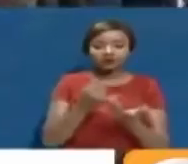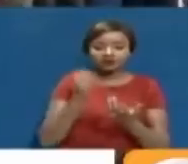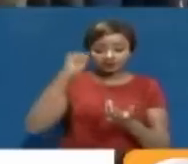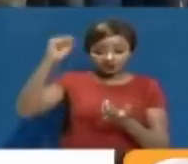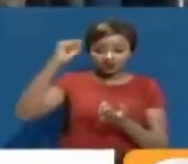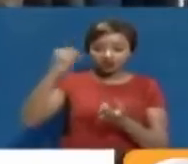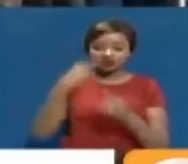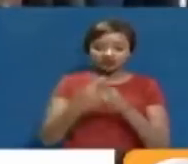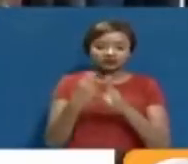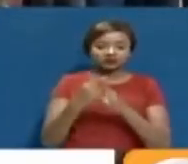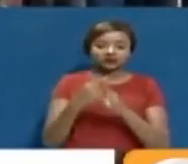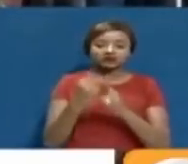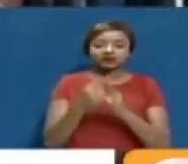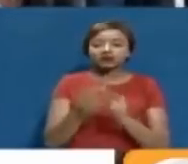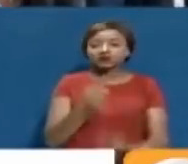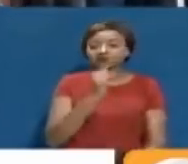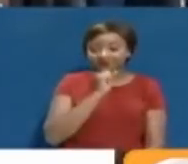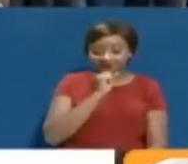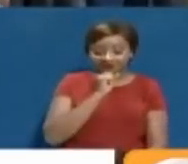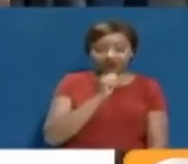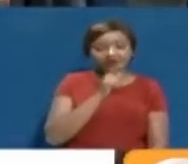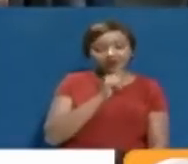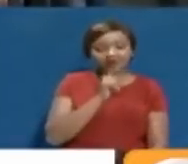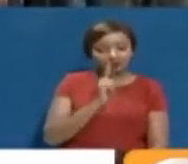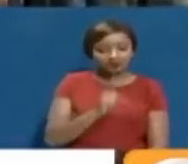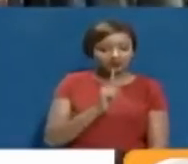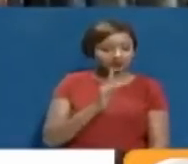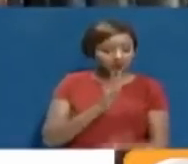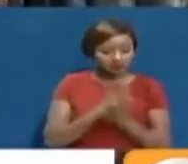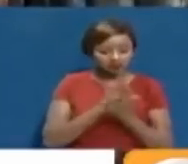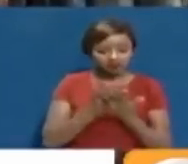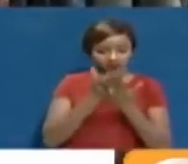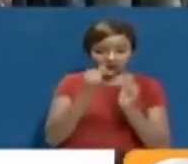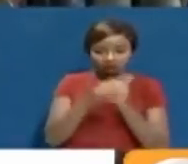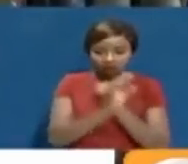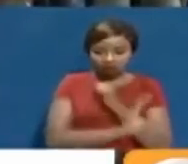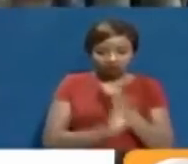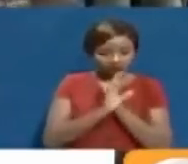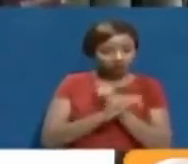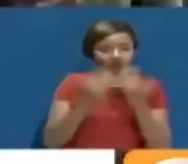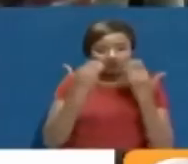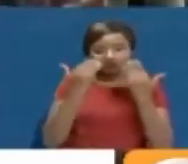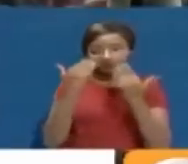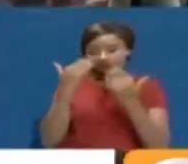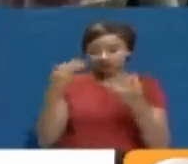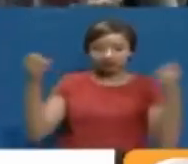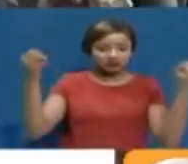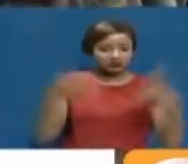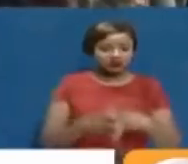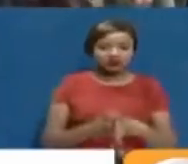public administration, the late Senator Yusuf Haji's contribution to the country has been described as